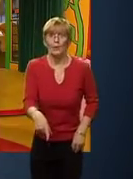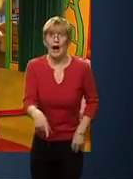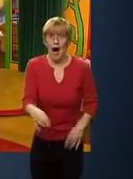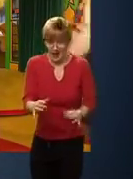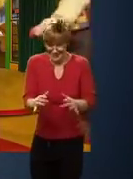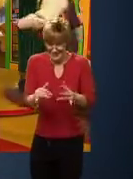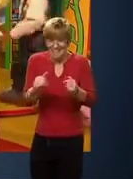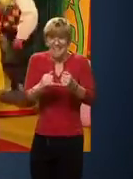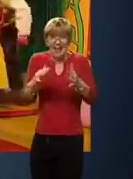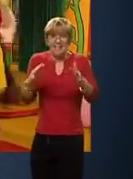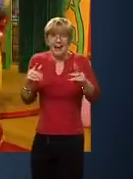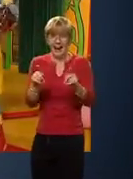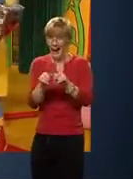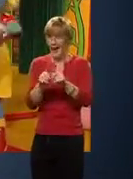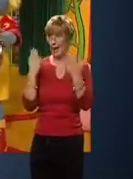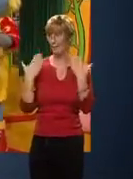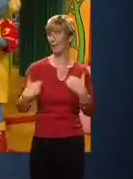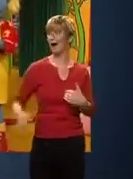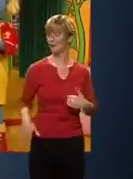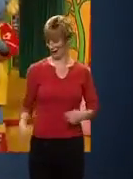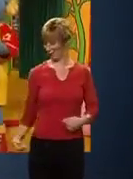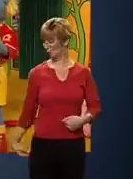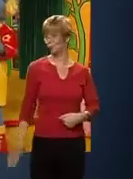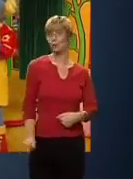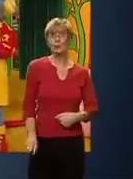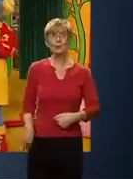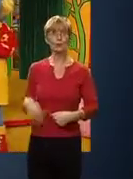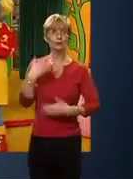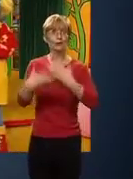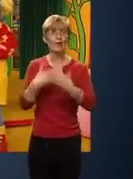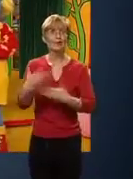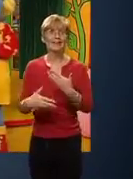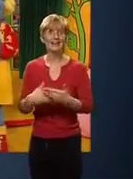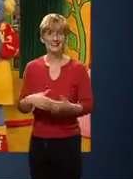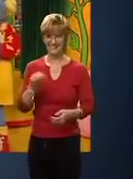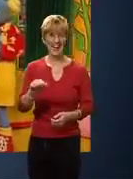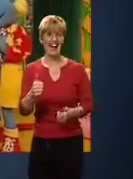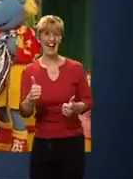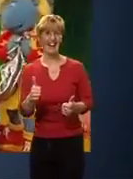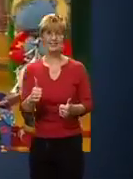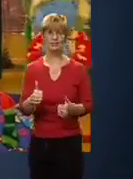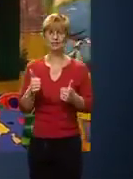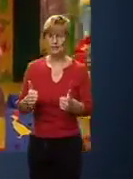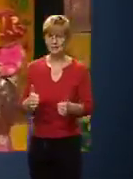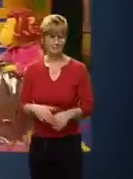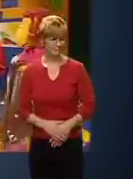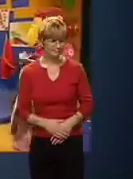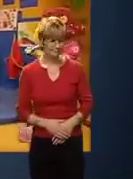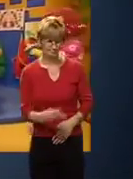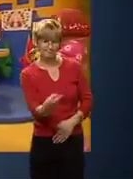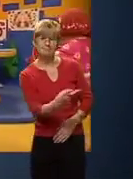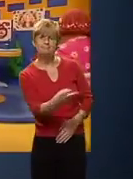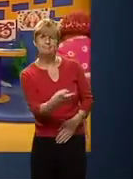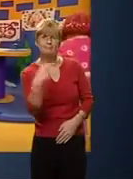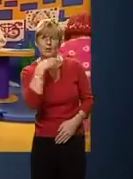Oh, look! Oh, yes! Silvery like the mermaid's tail in the story. Yes! Oh, good. What are you two going to make,